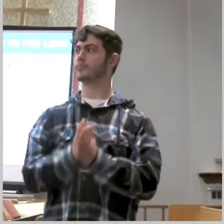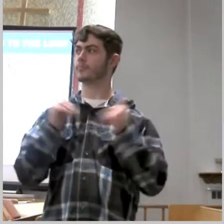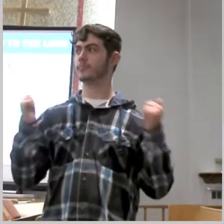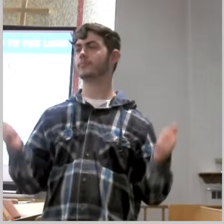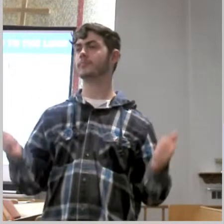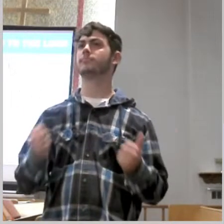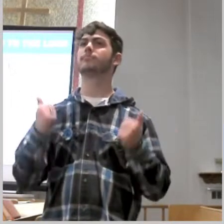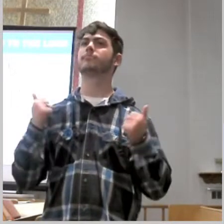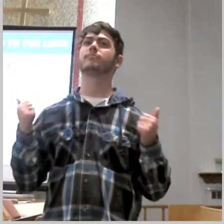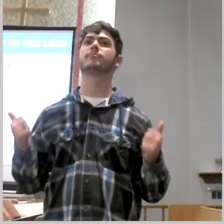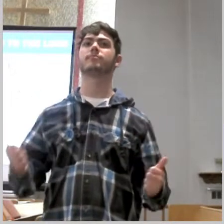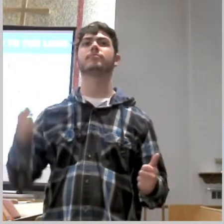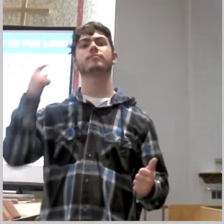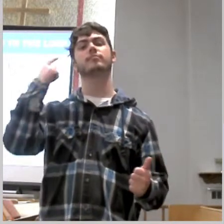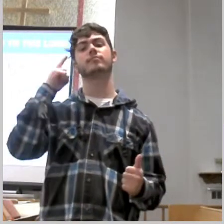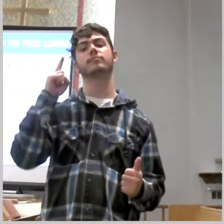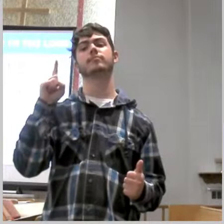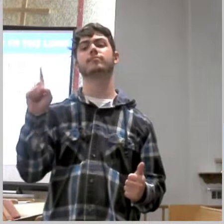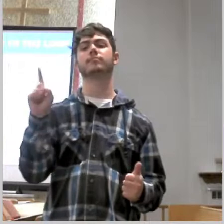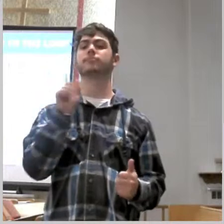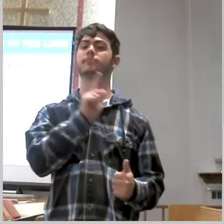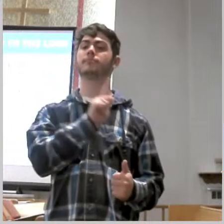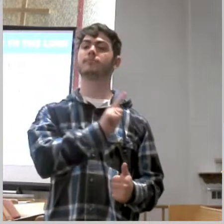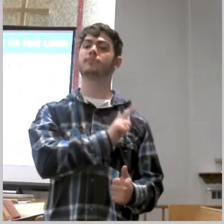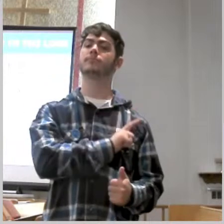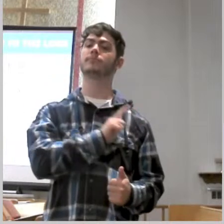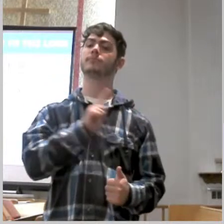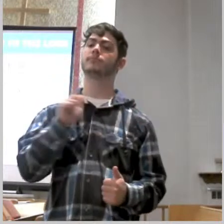Sing hallelujah to the